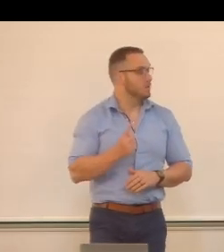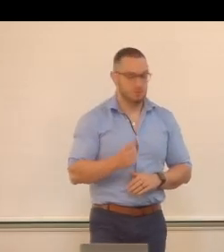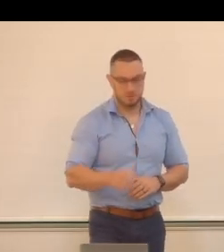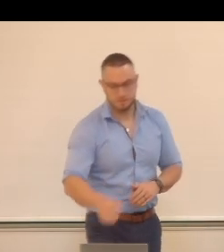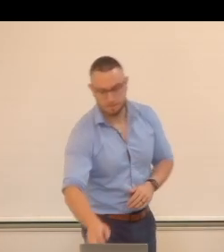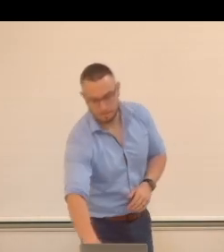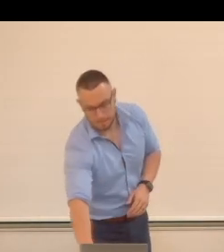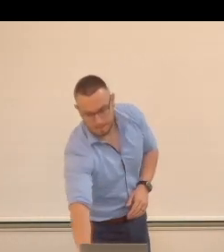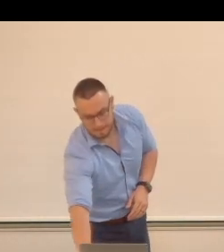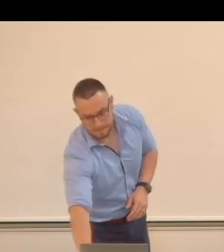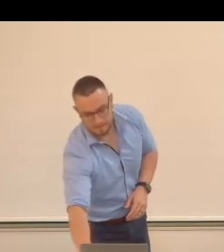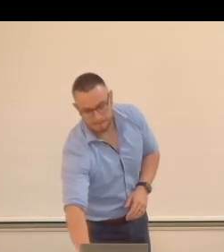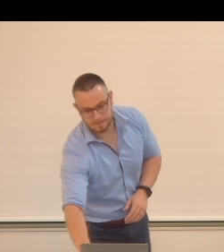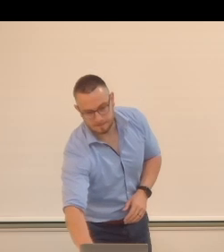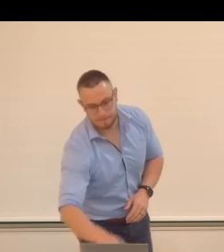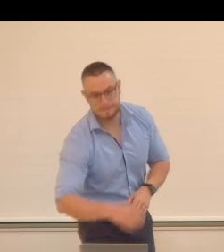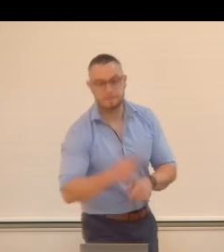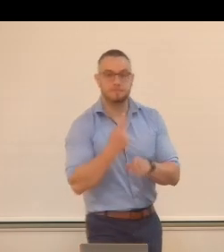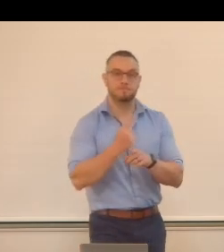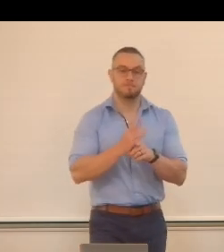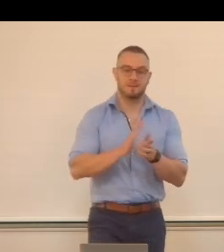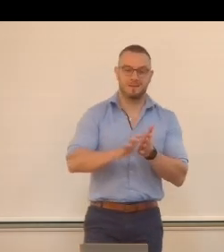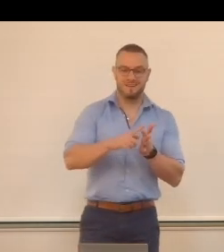on HERA. Back in the